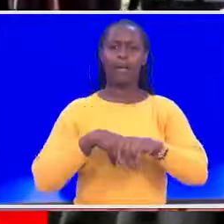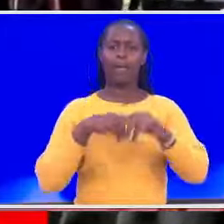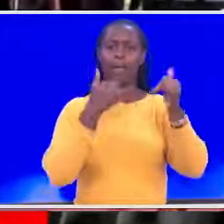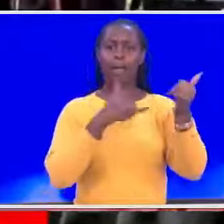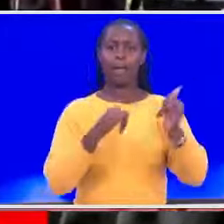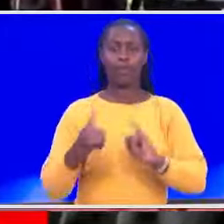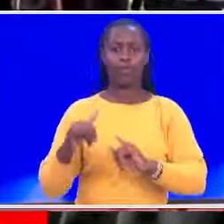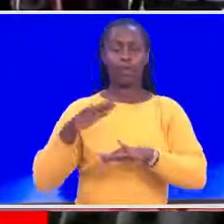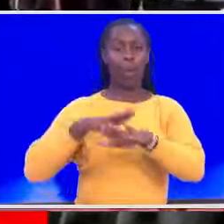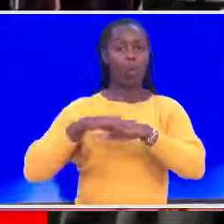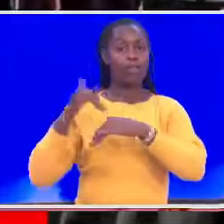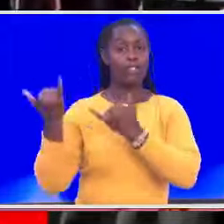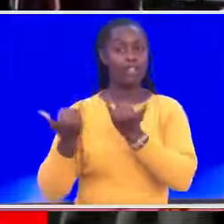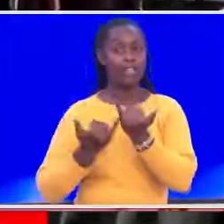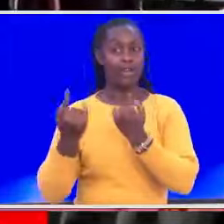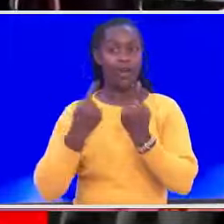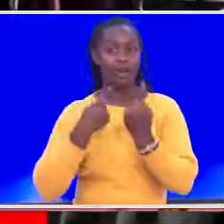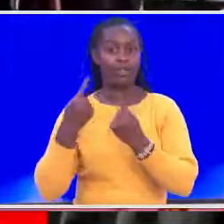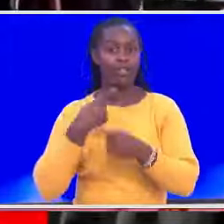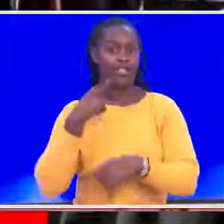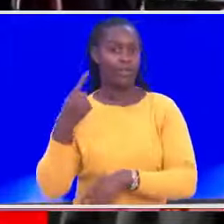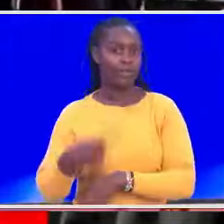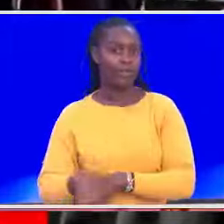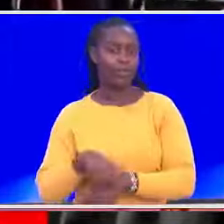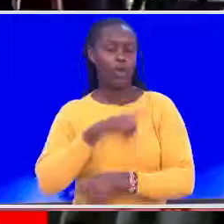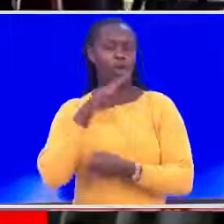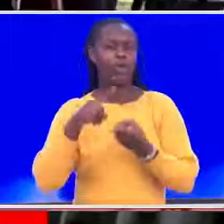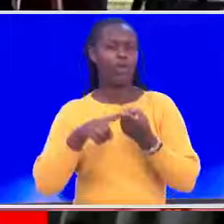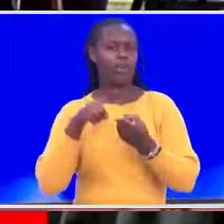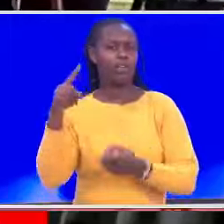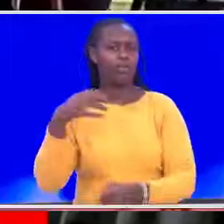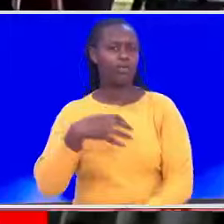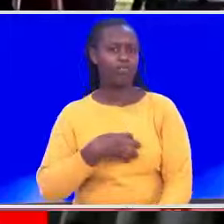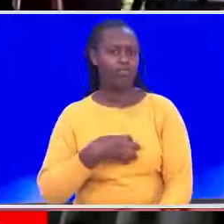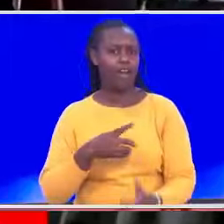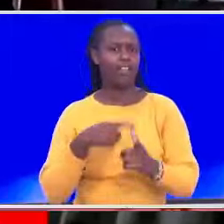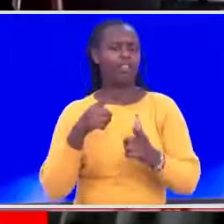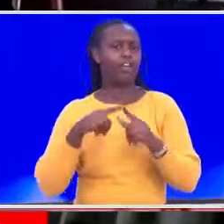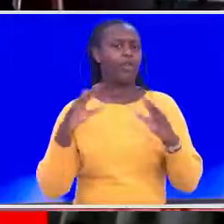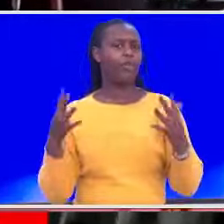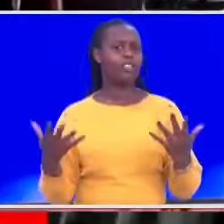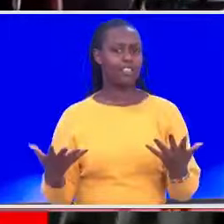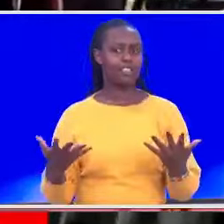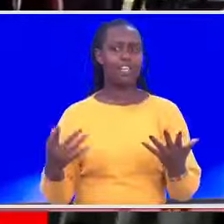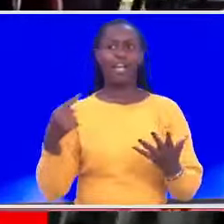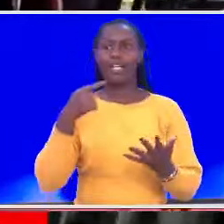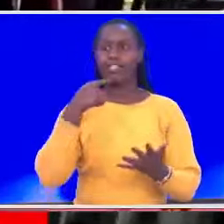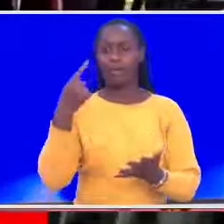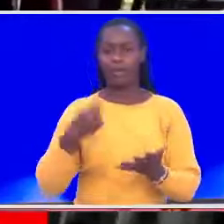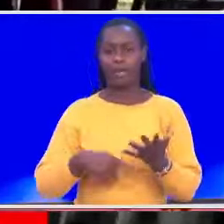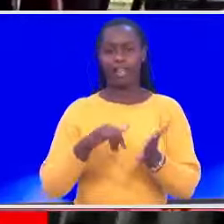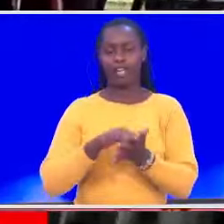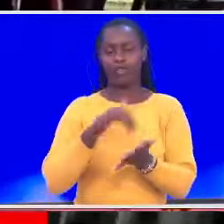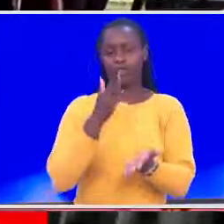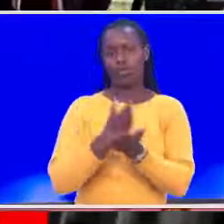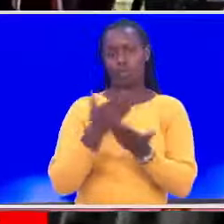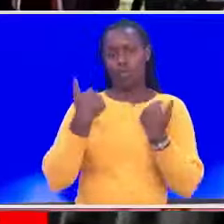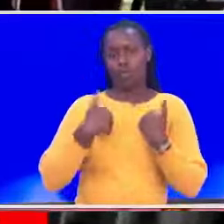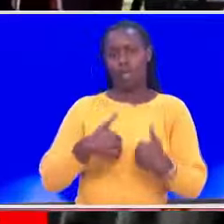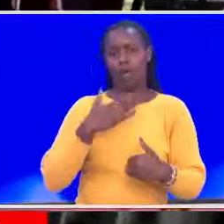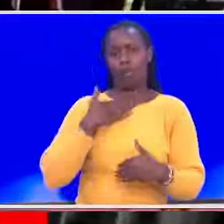Saturday, I told him, sasa ukiretire, itakuwa aje? And he told me, I look forward to going back to golf, but